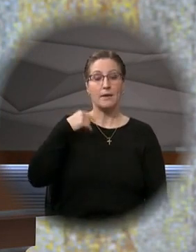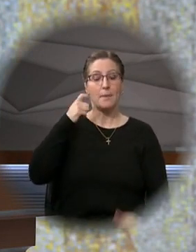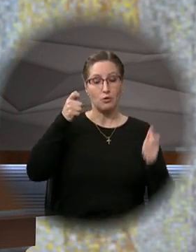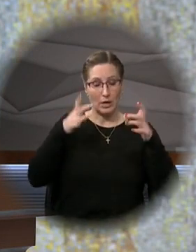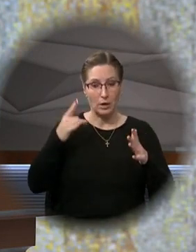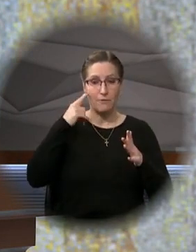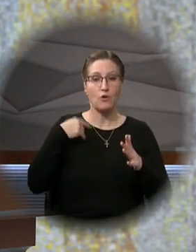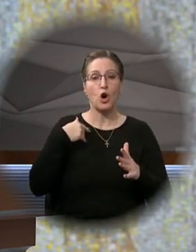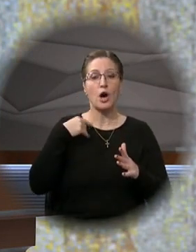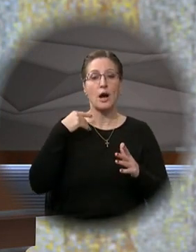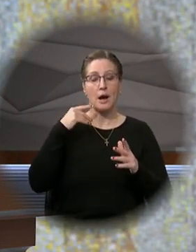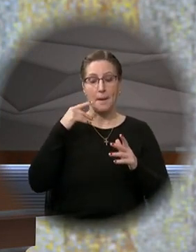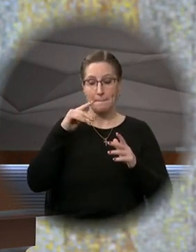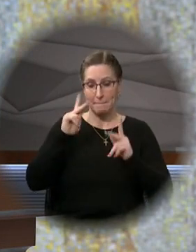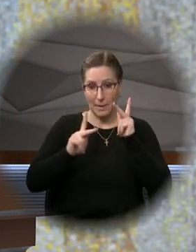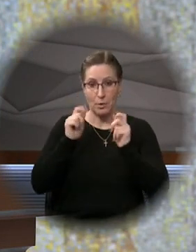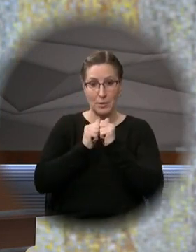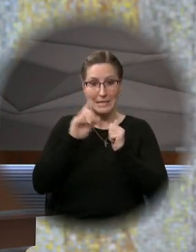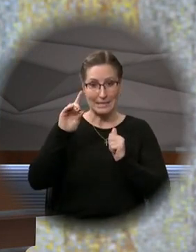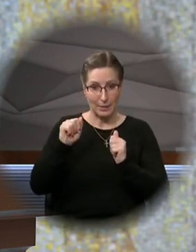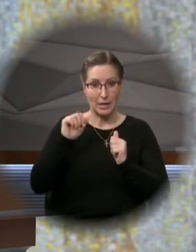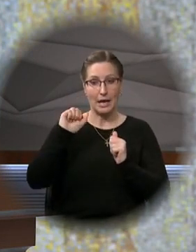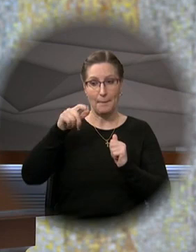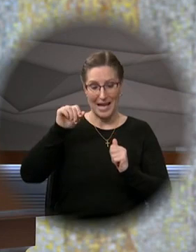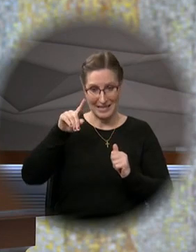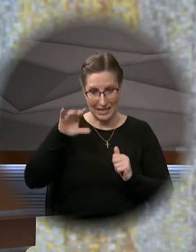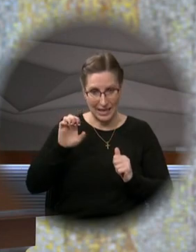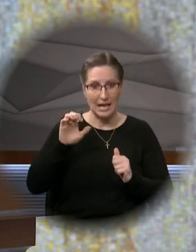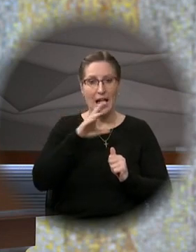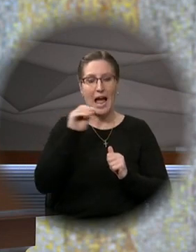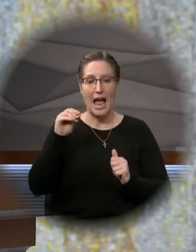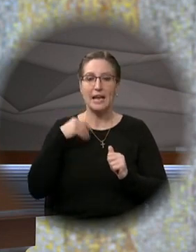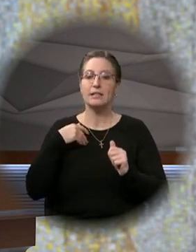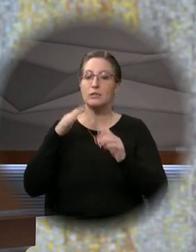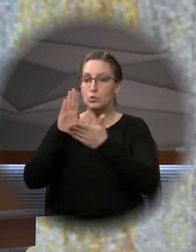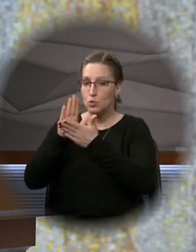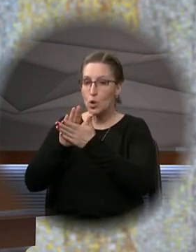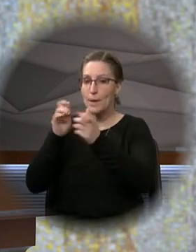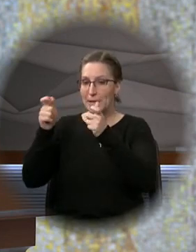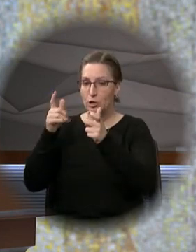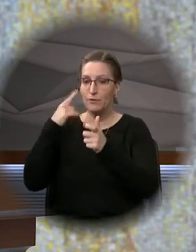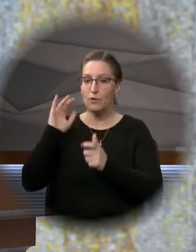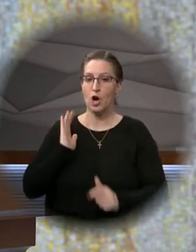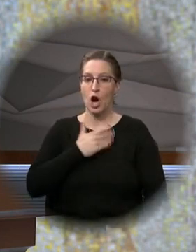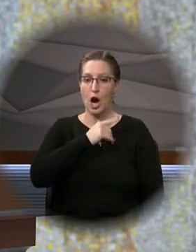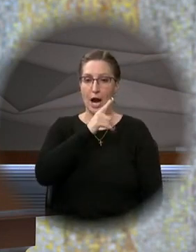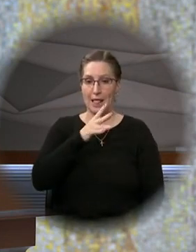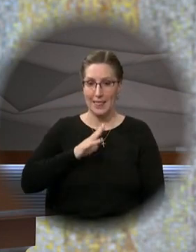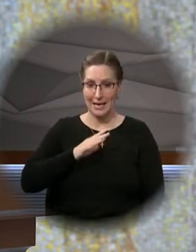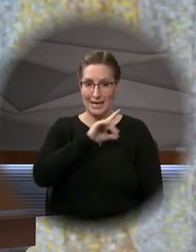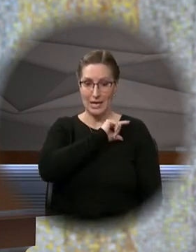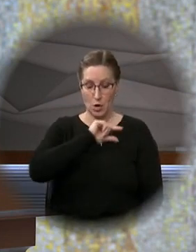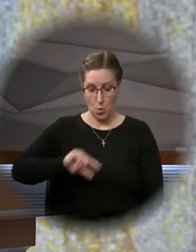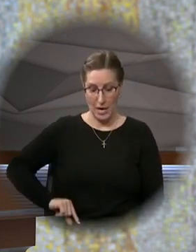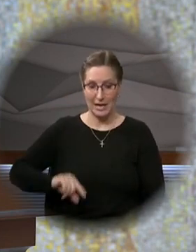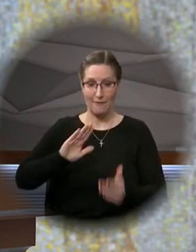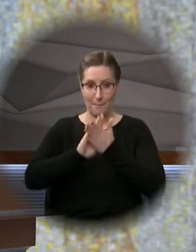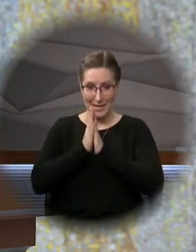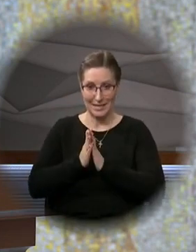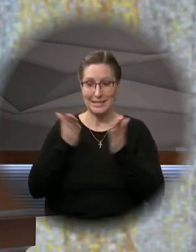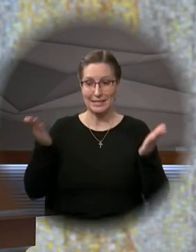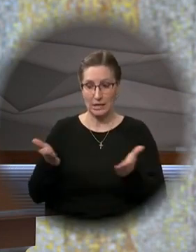Disabilities of the Diocese of Madison and Parochial Administrator of Our Lady Queen of Peace Parish